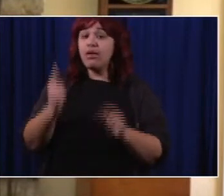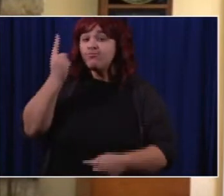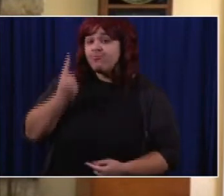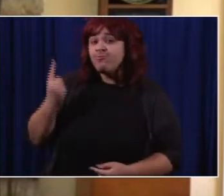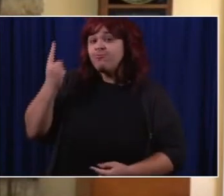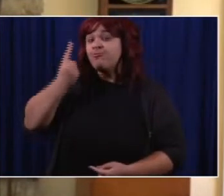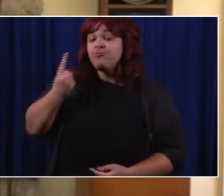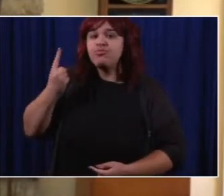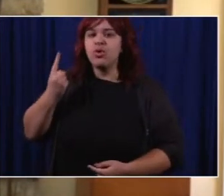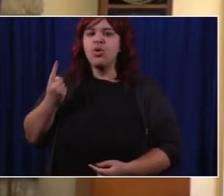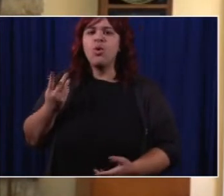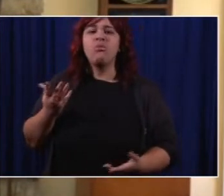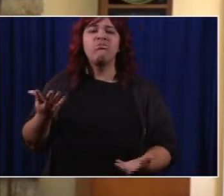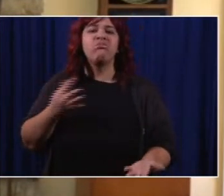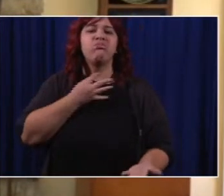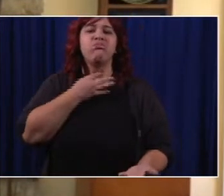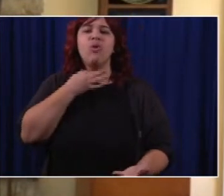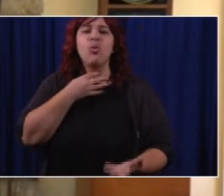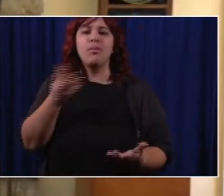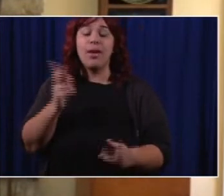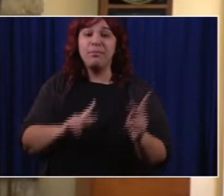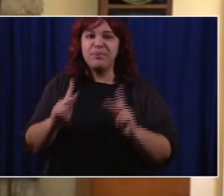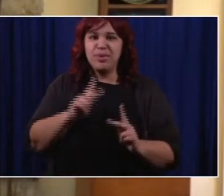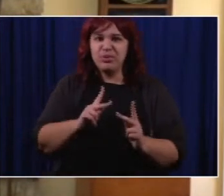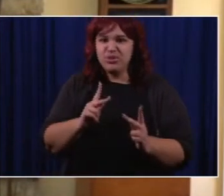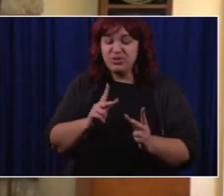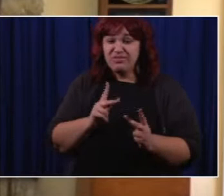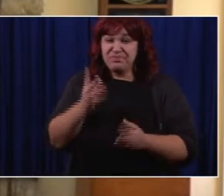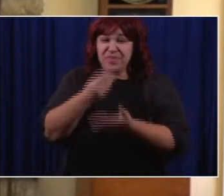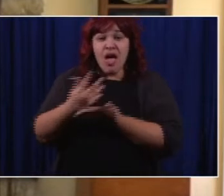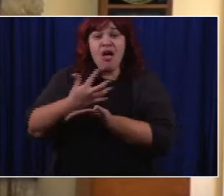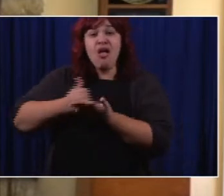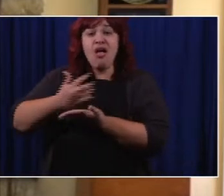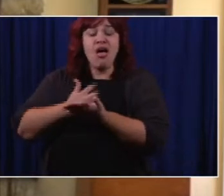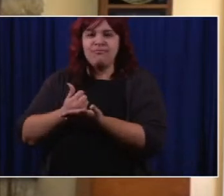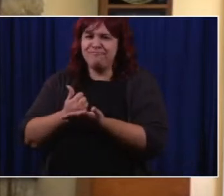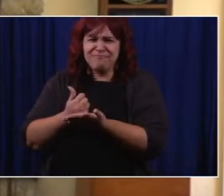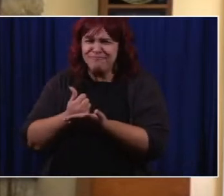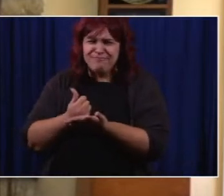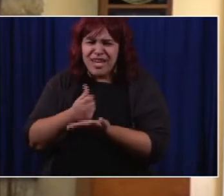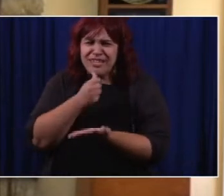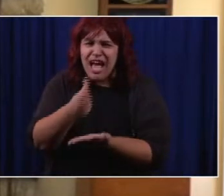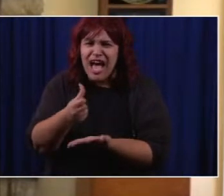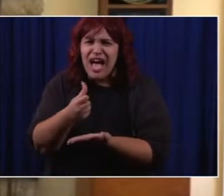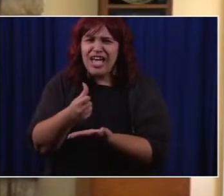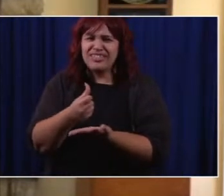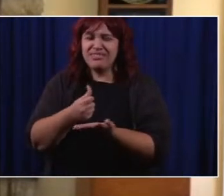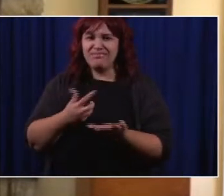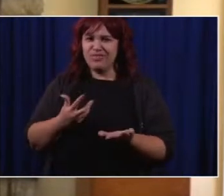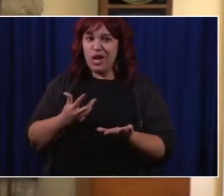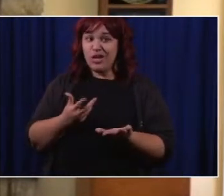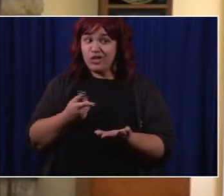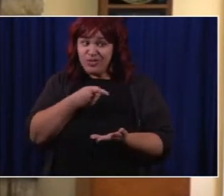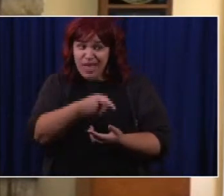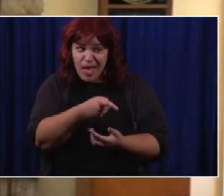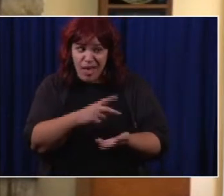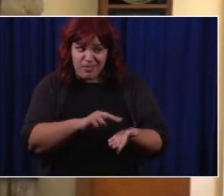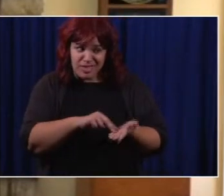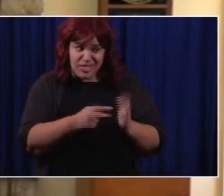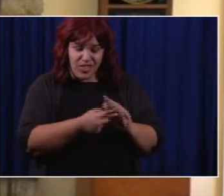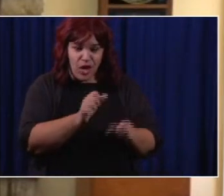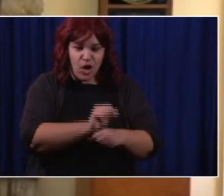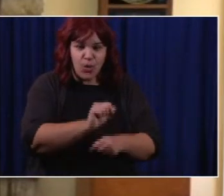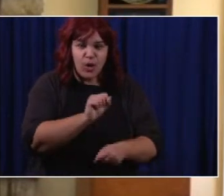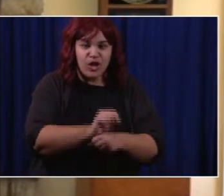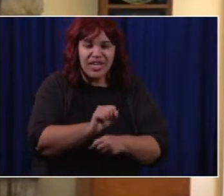prioritizing some lower income people, both because they're working the kinds of jobs where they've got to go face the public and retail, and also because